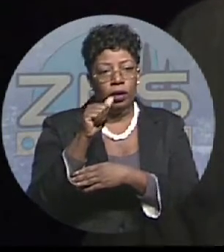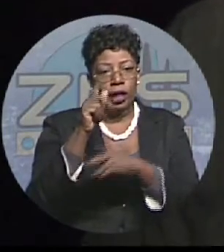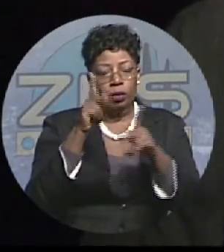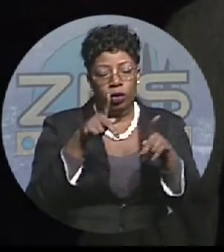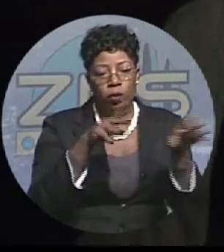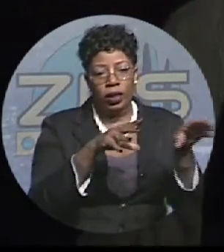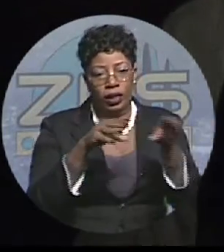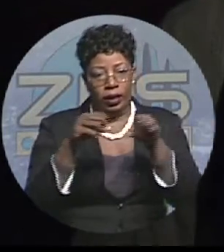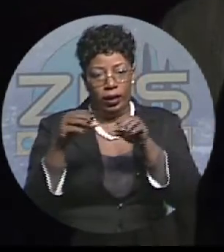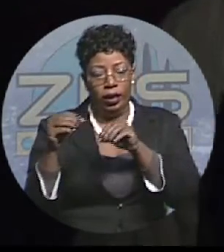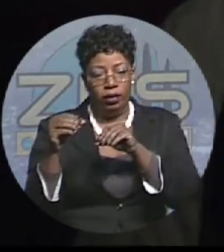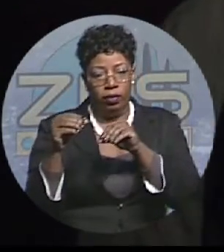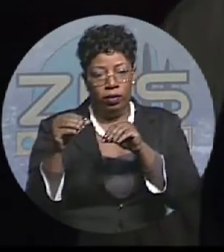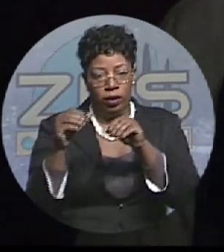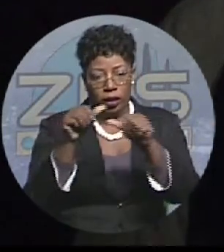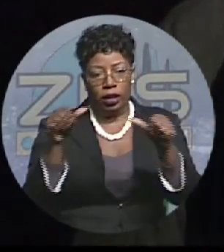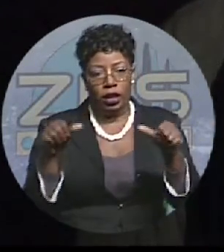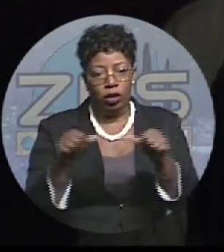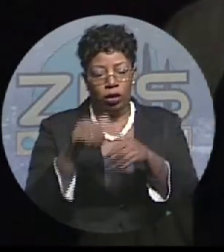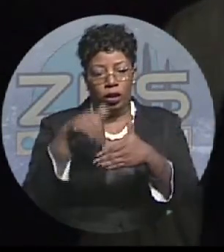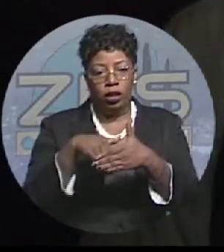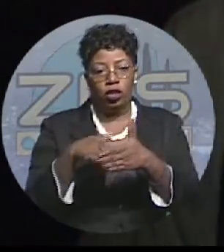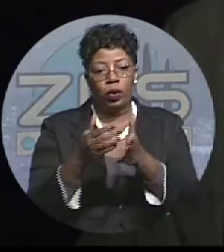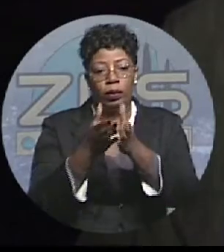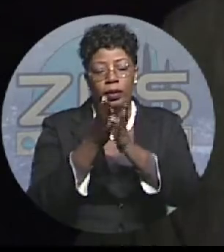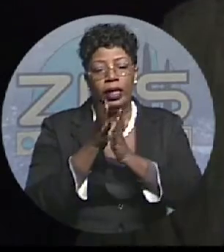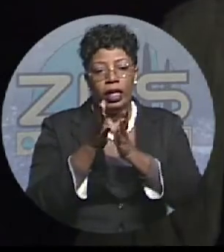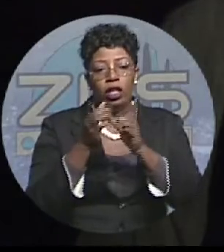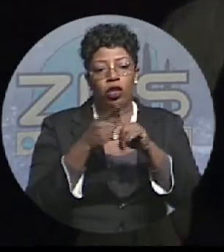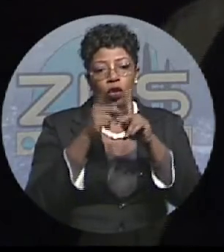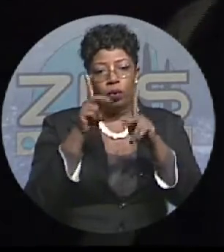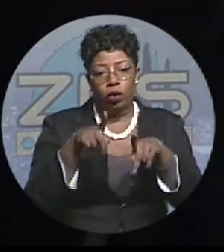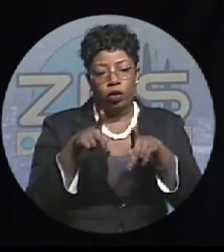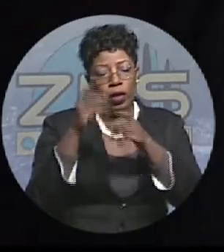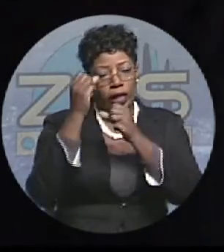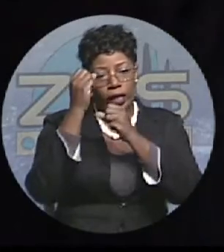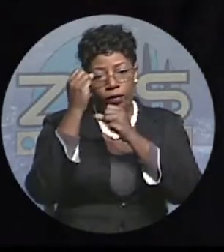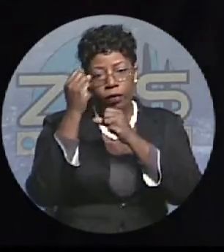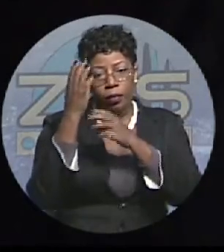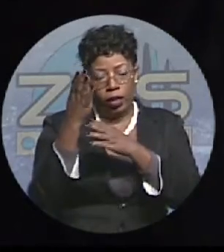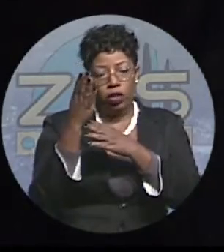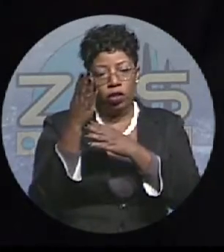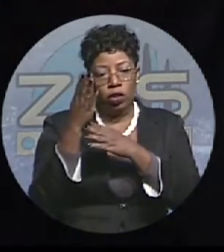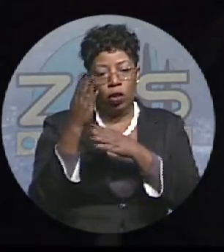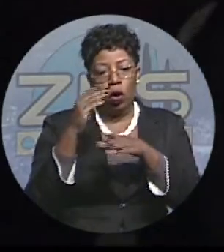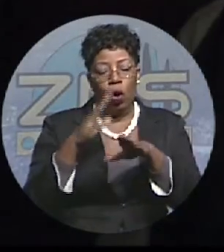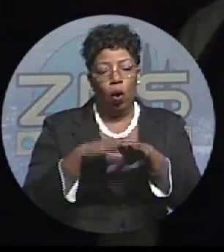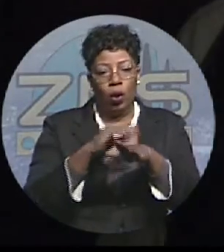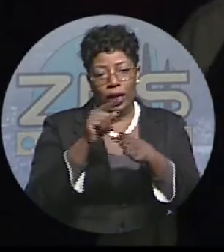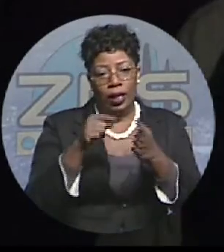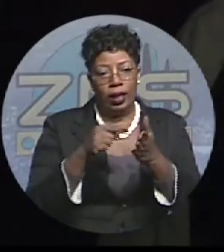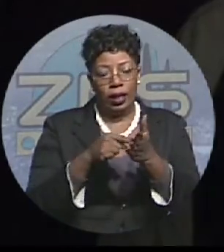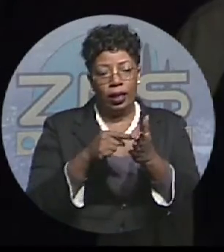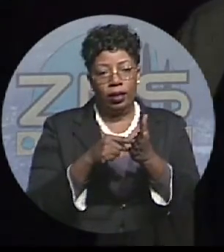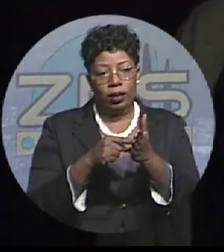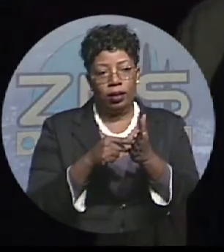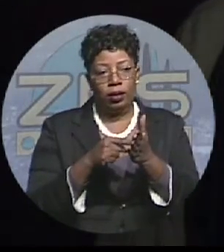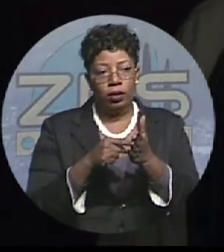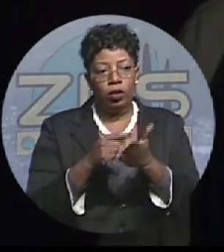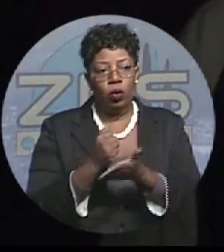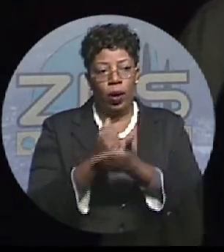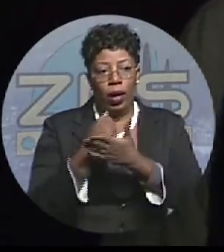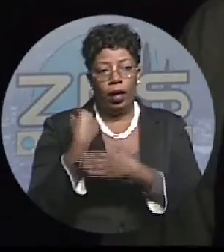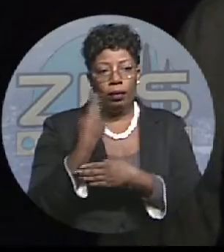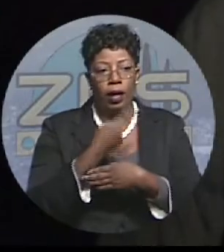this area in, and so we appeal to anyone who would have any information on this latest homicide to reach out to us, help